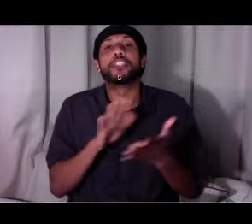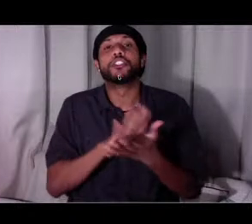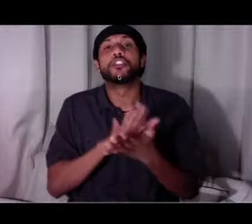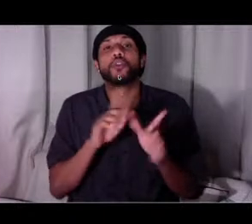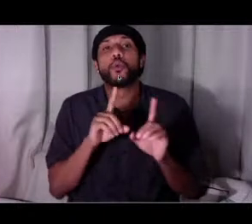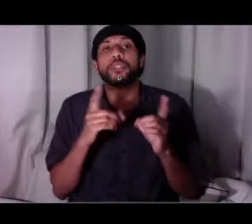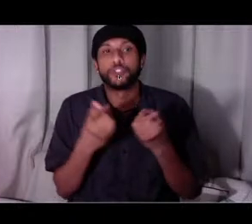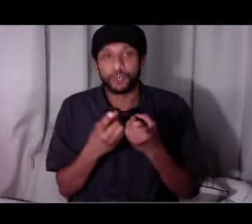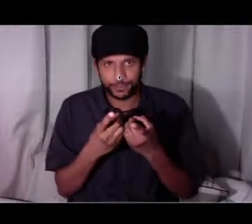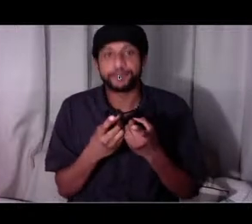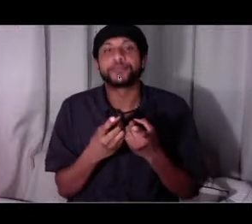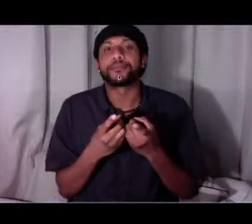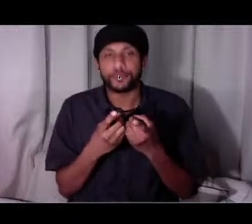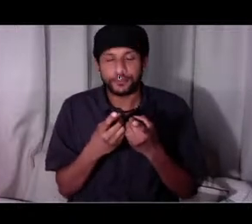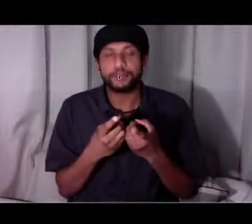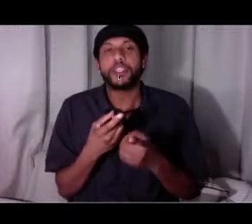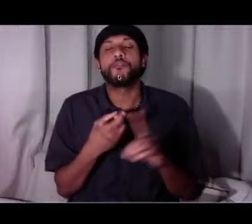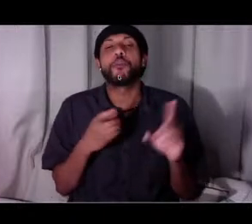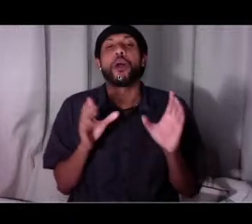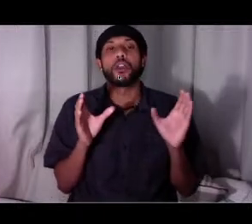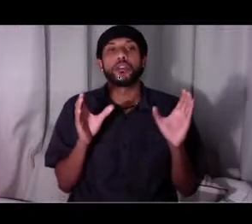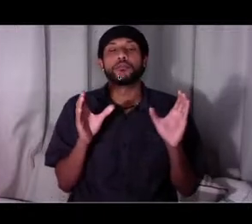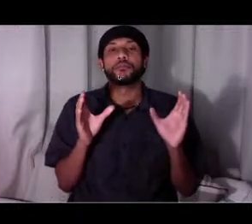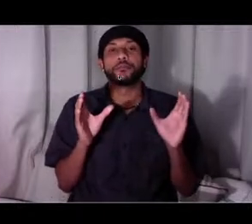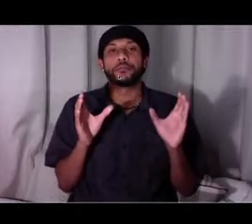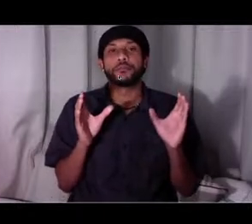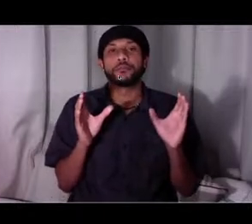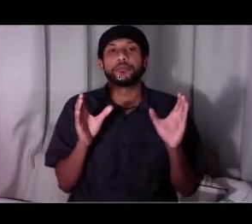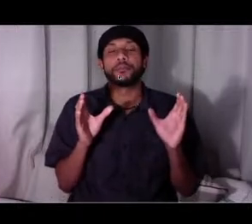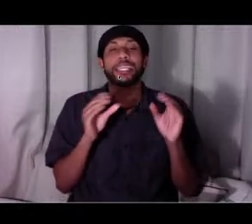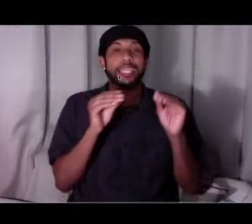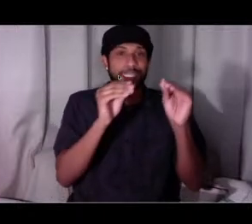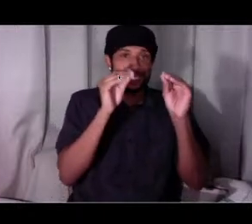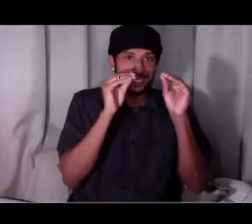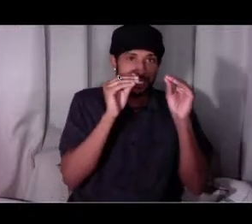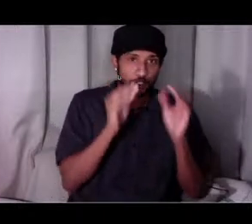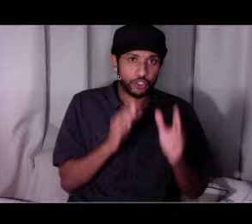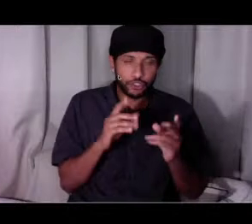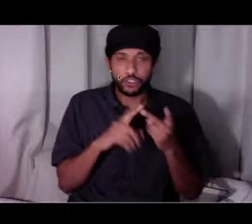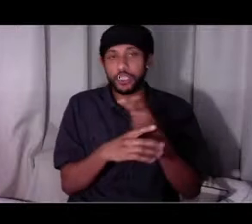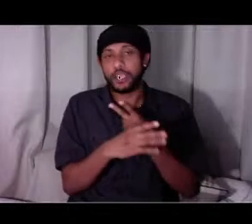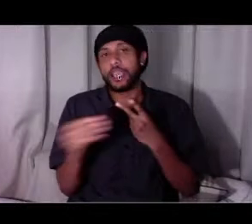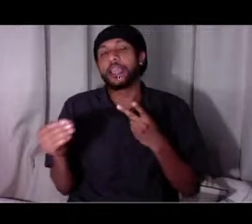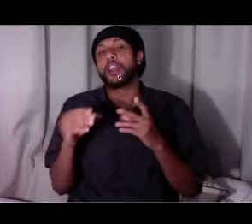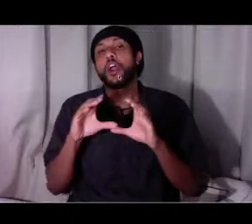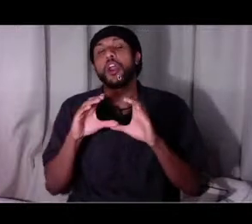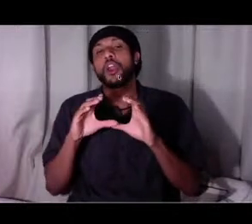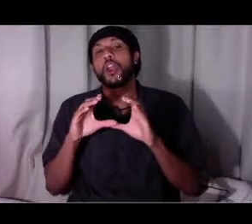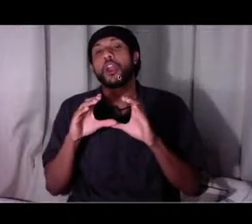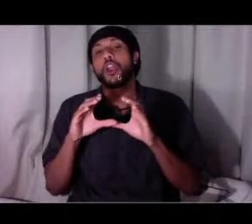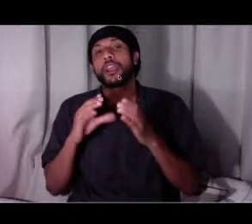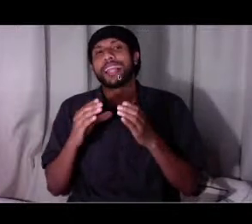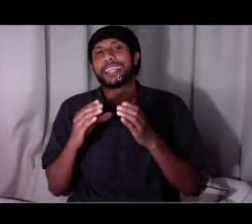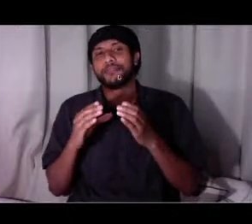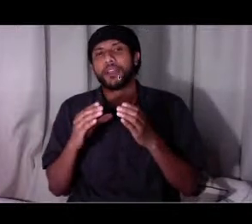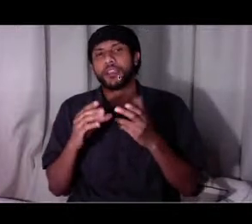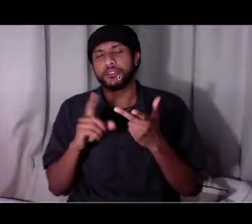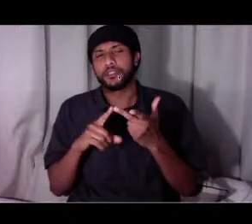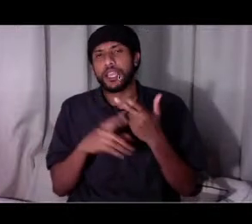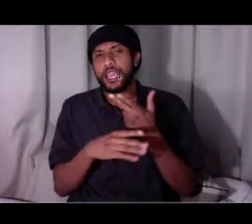District um from our certificate our teachers and our classified and of course our